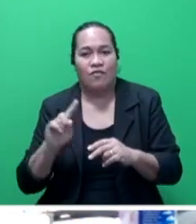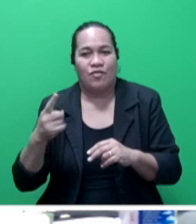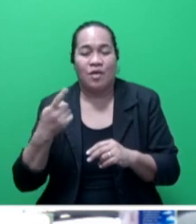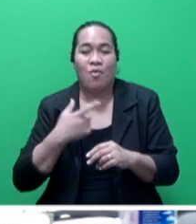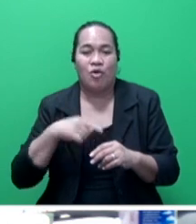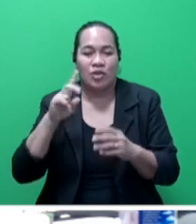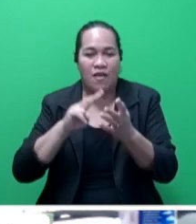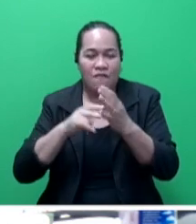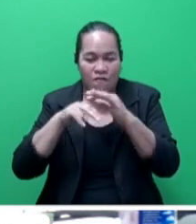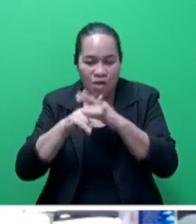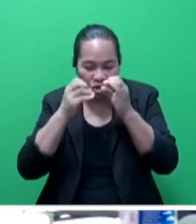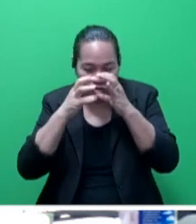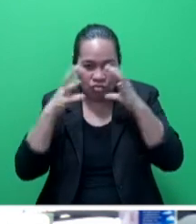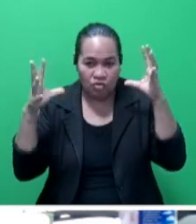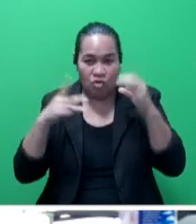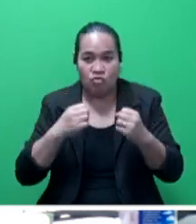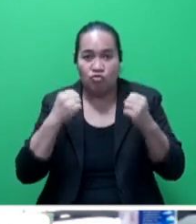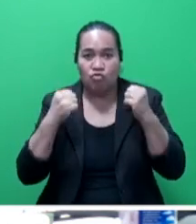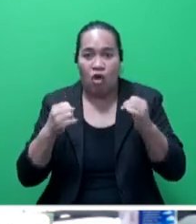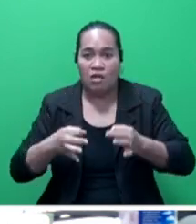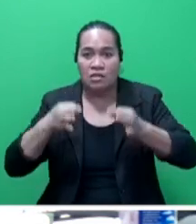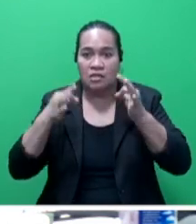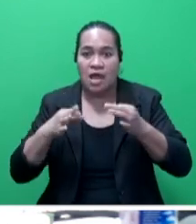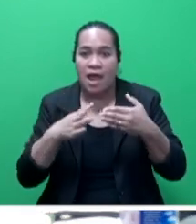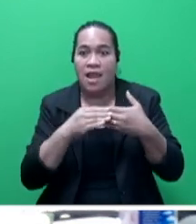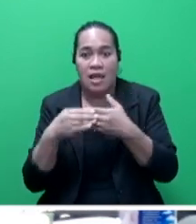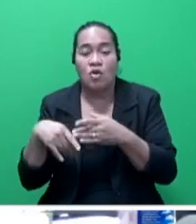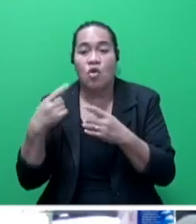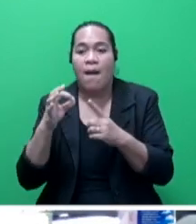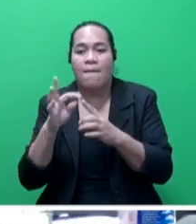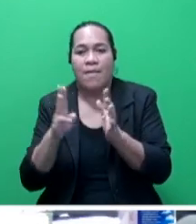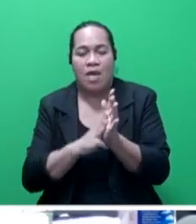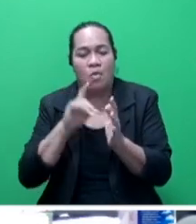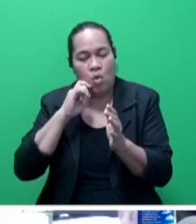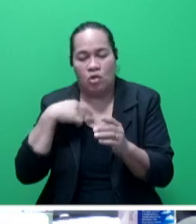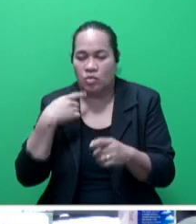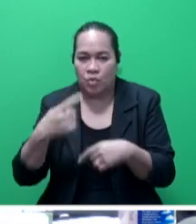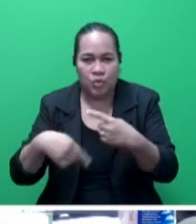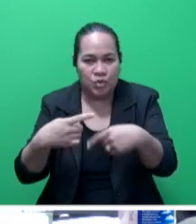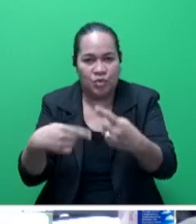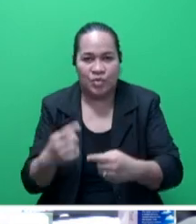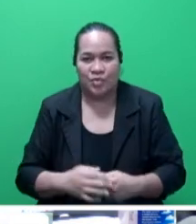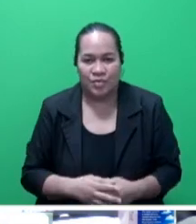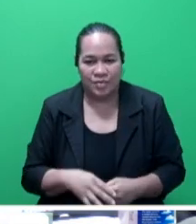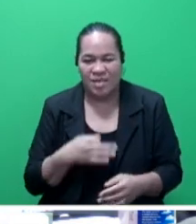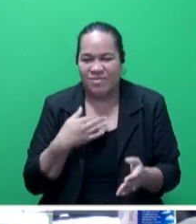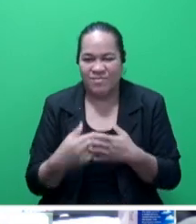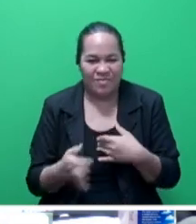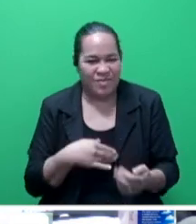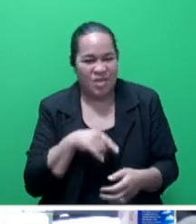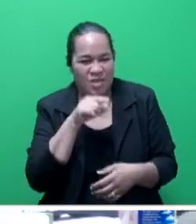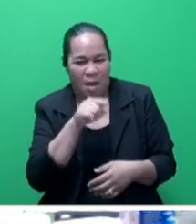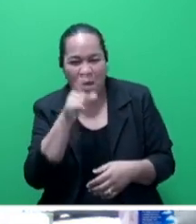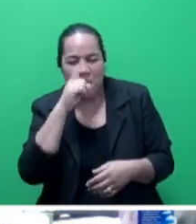visionary, strong and decisive leadership of Prime Minister Bainimarama will last, despite efforts by his